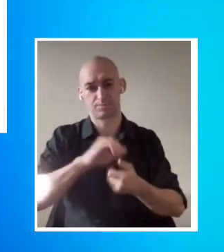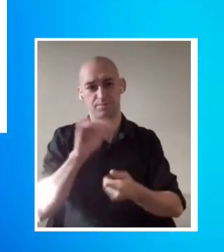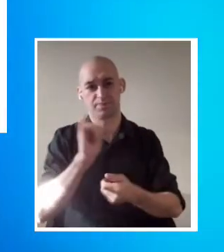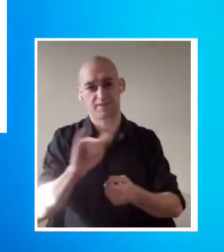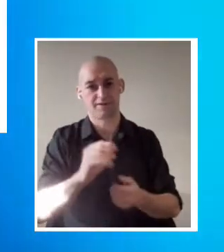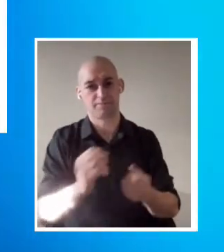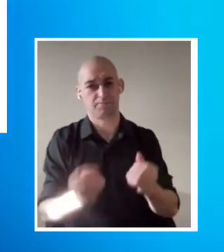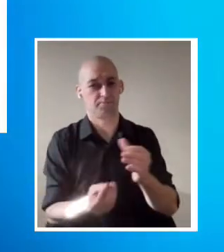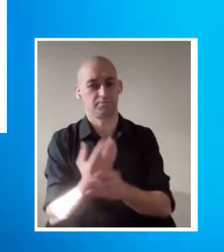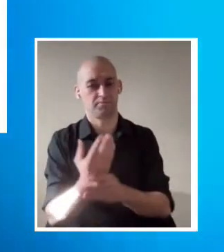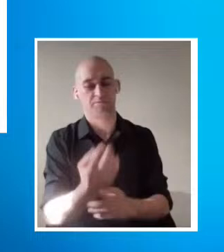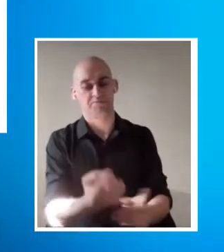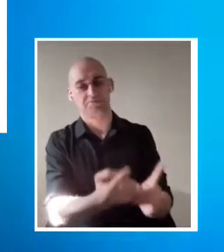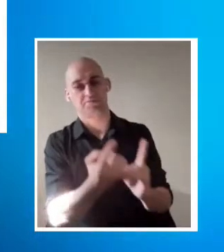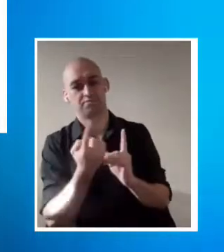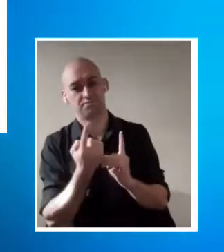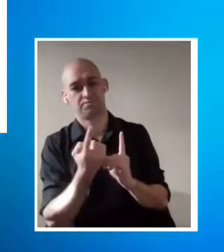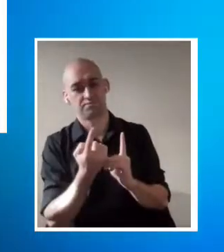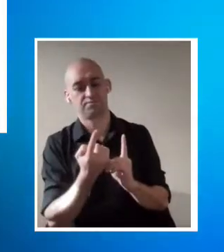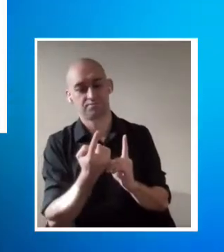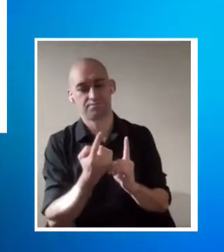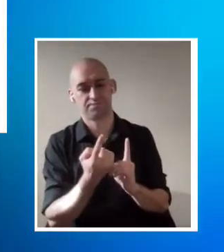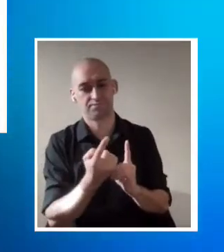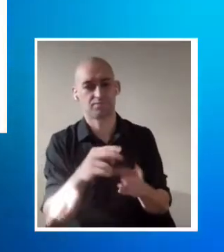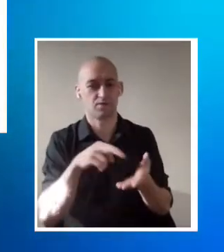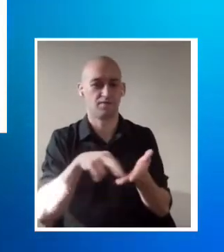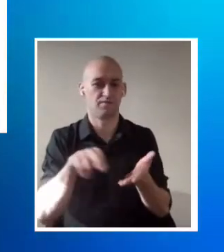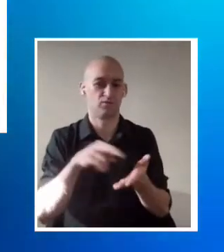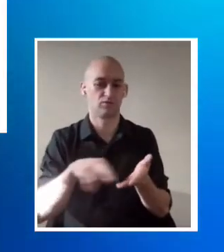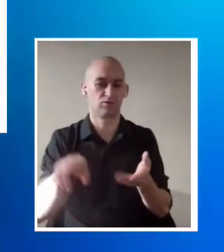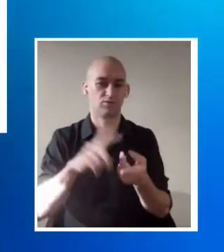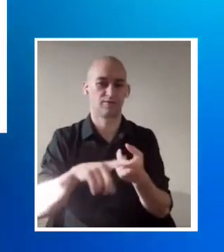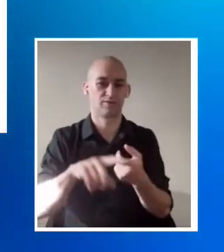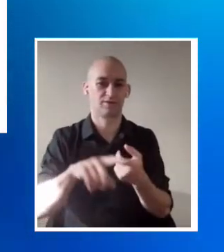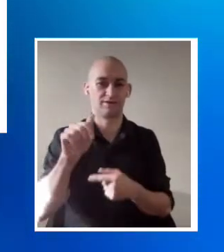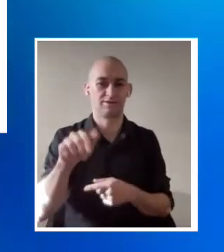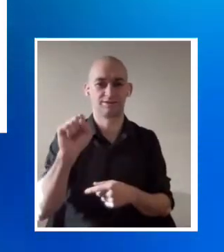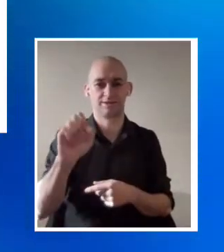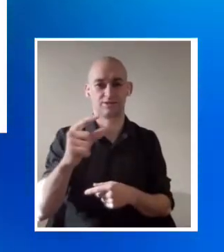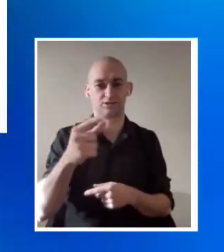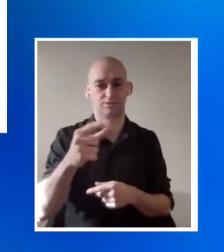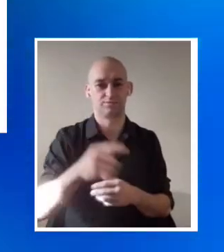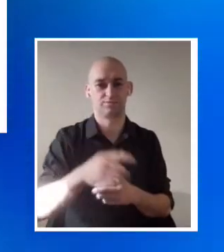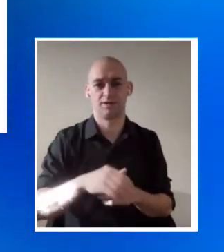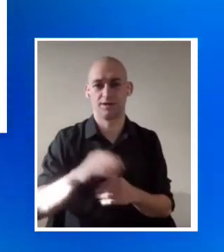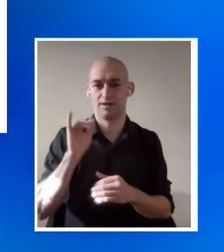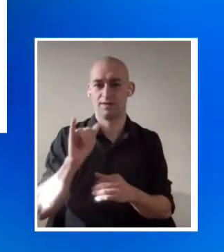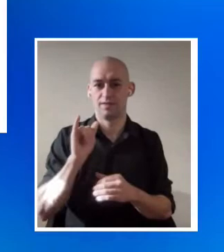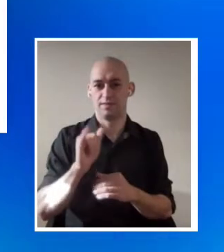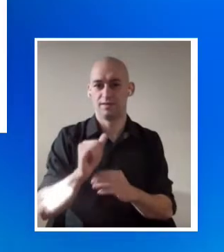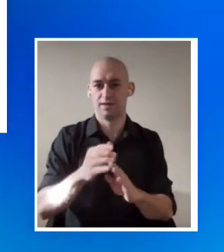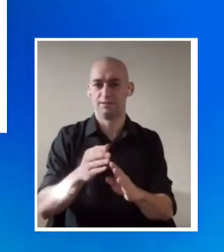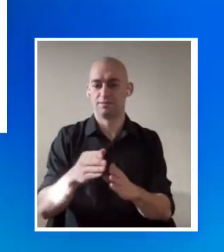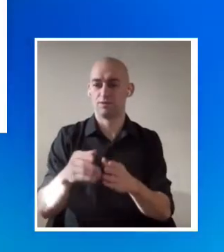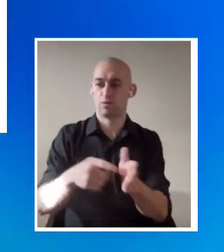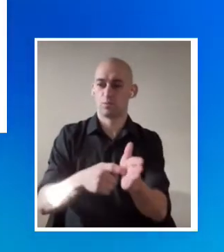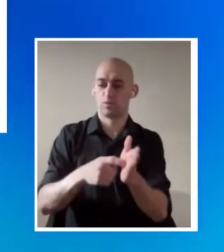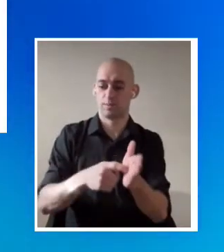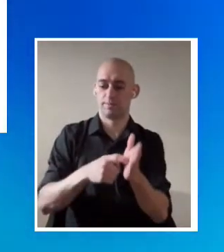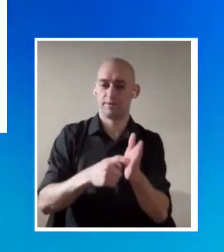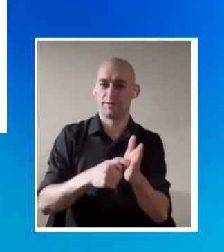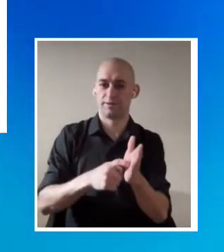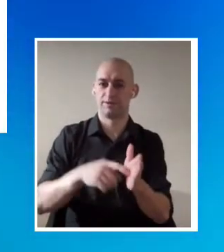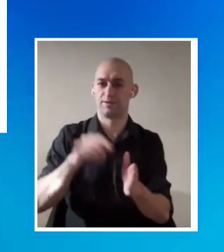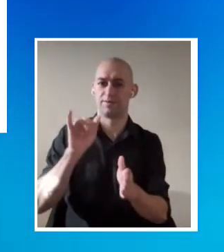Emergency Solutions Grant, which is referred to as ESG. The annual action plan is a requirement from the